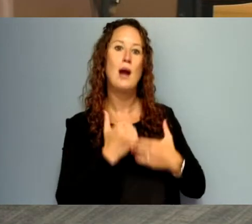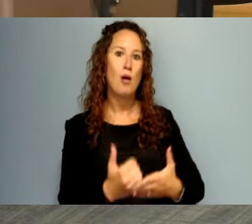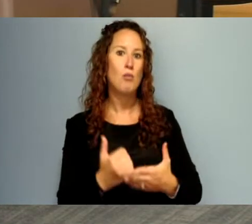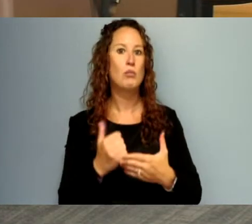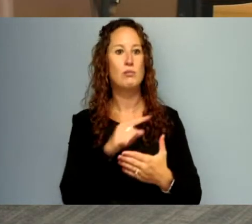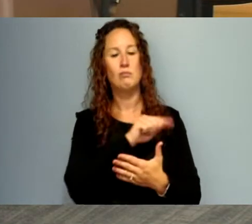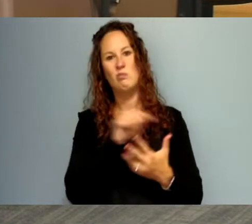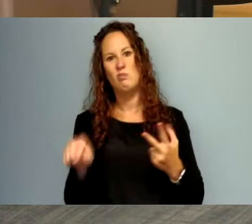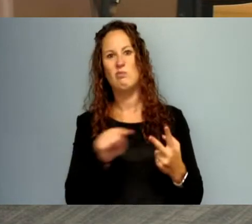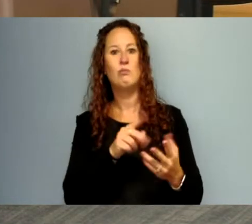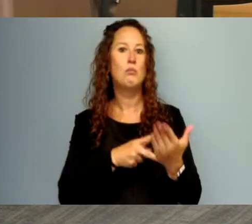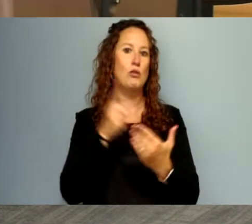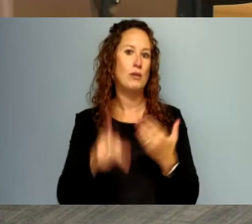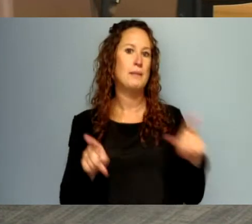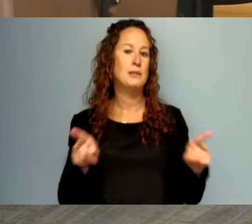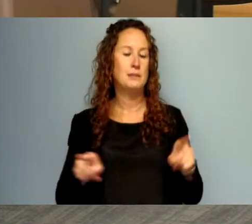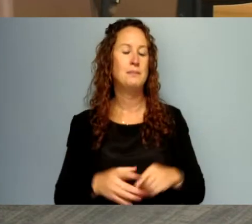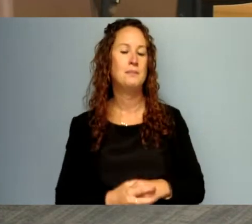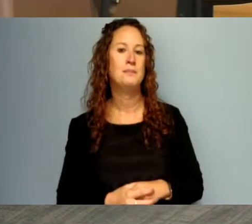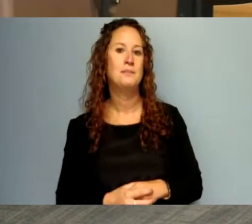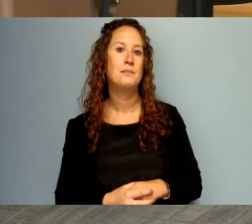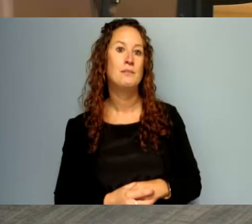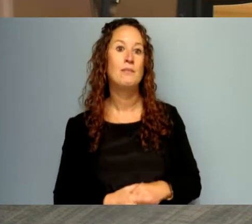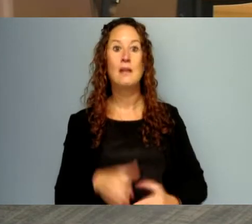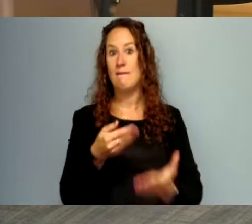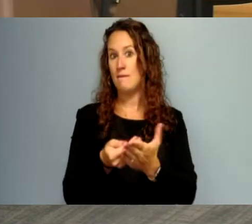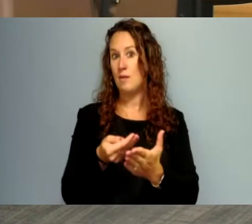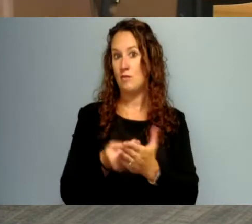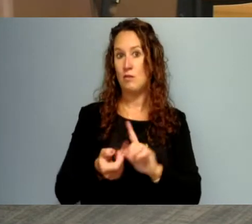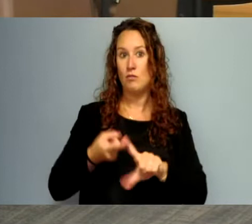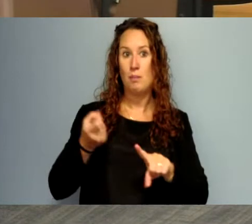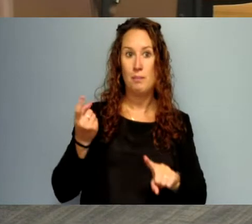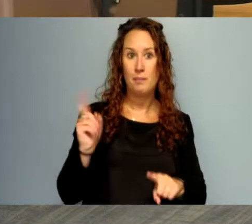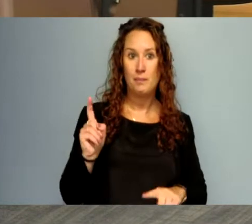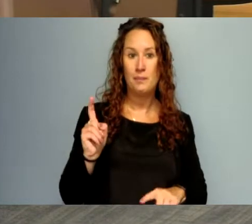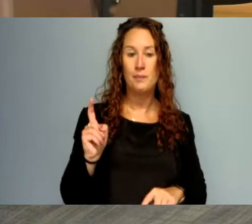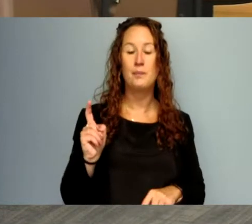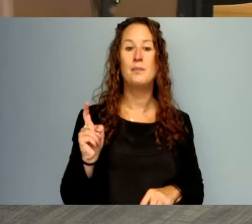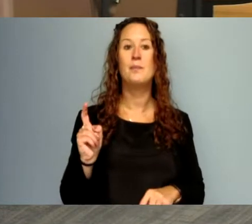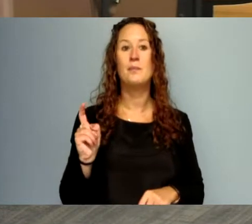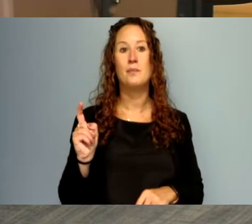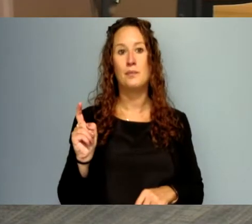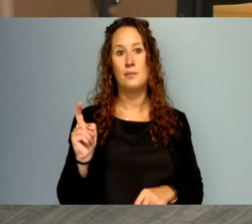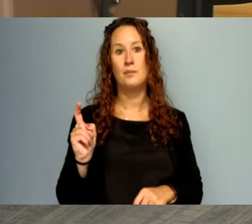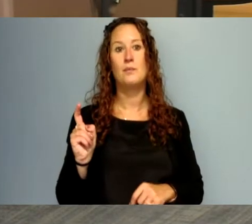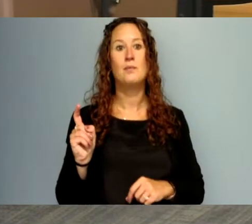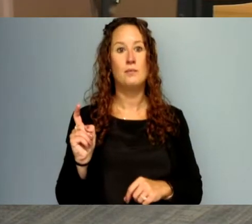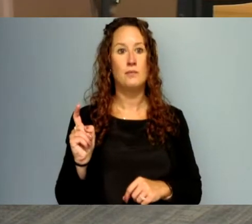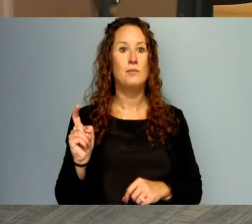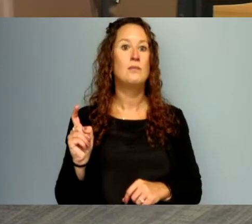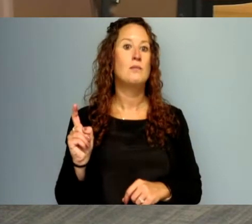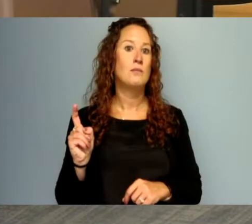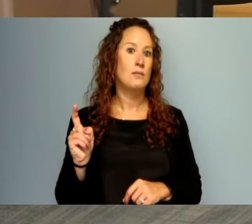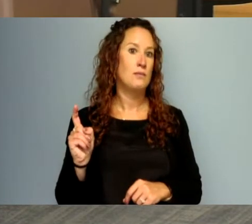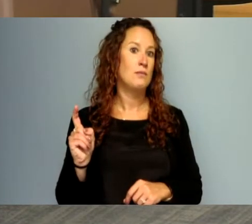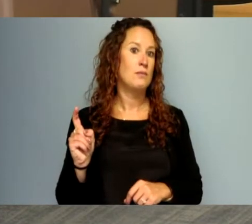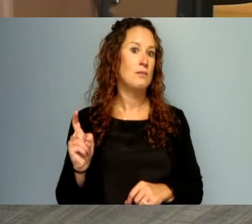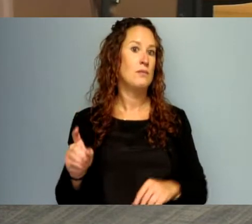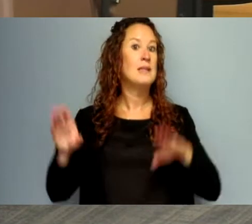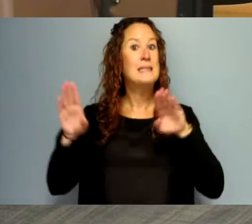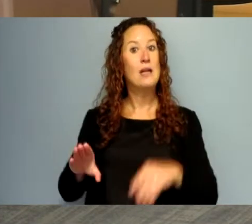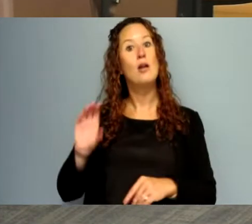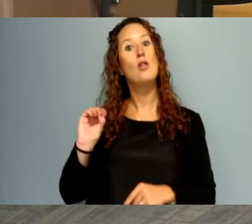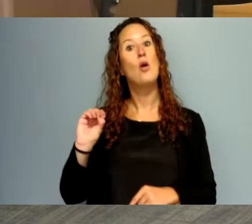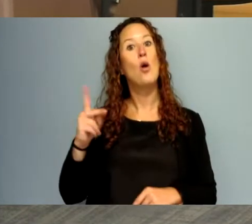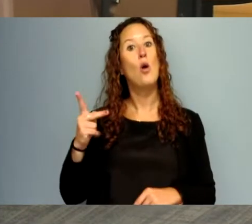these programs. The funding would come from the settlement, the opioid settlement